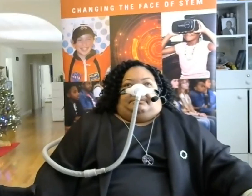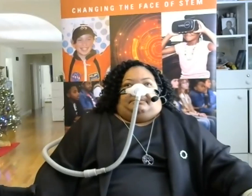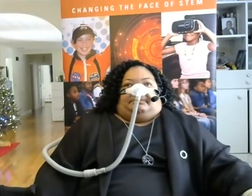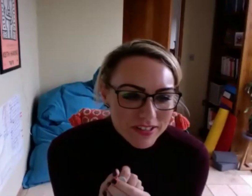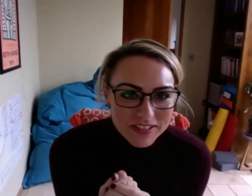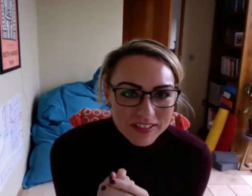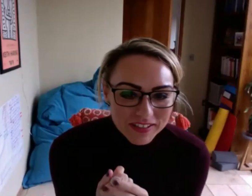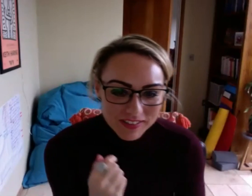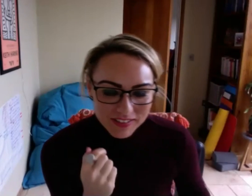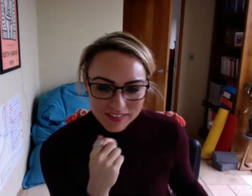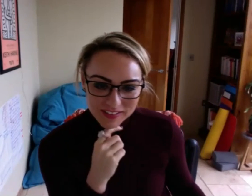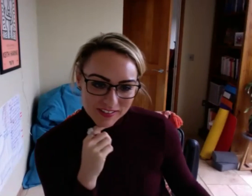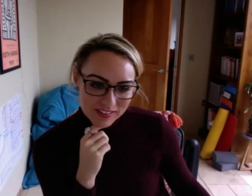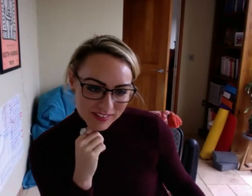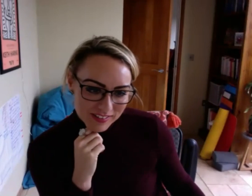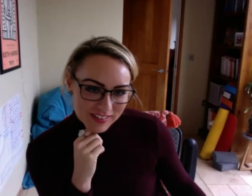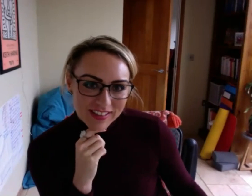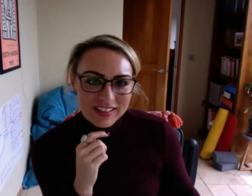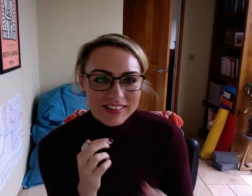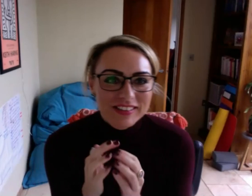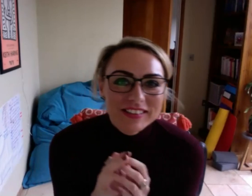We'll take a picture of the screen.